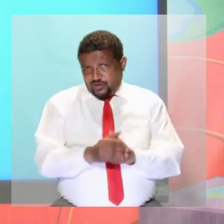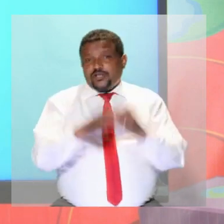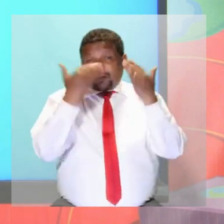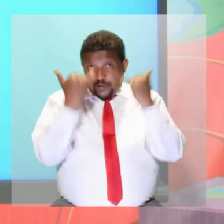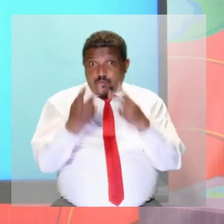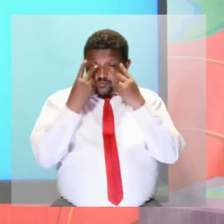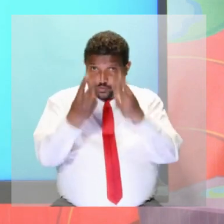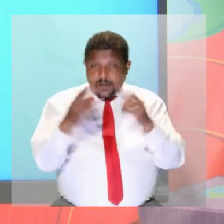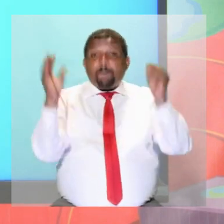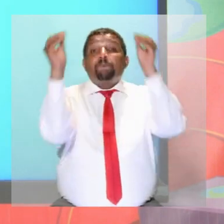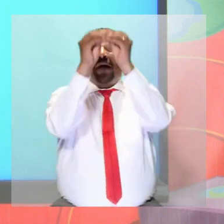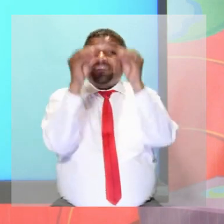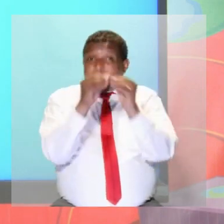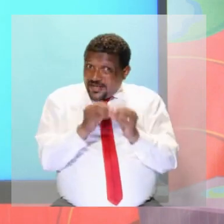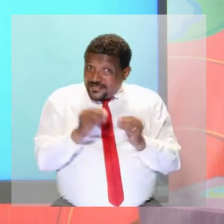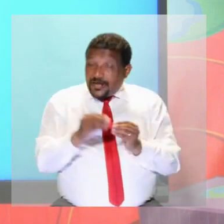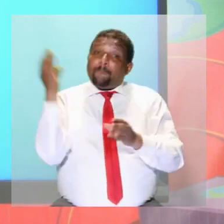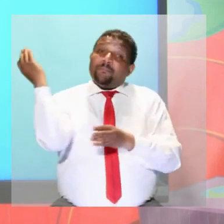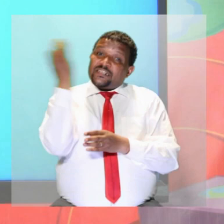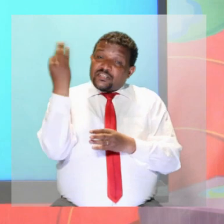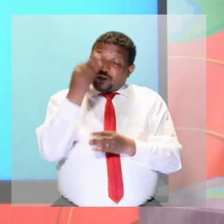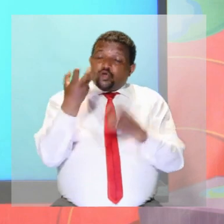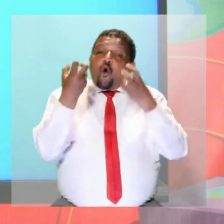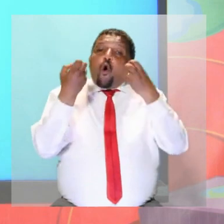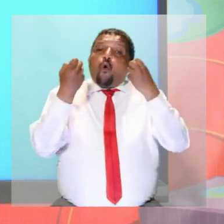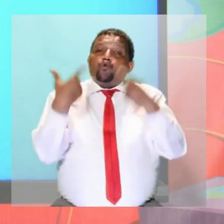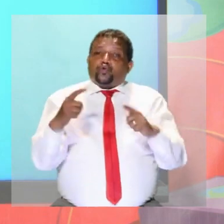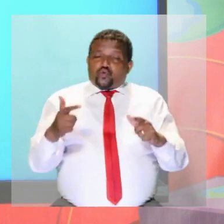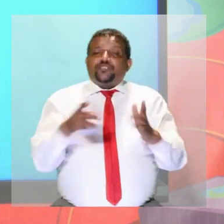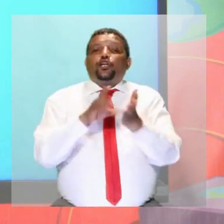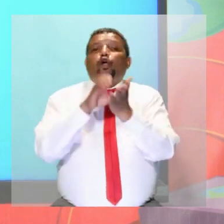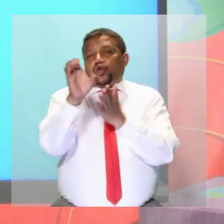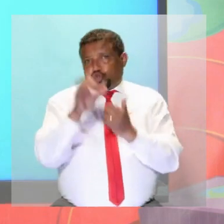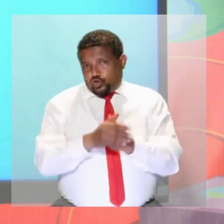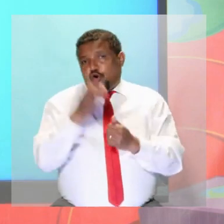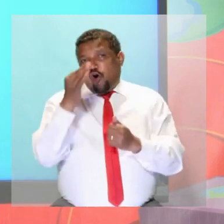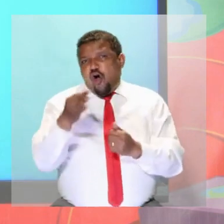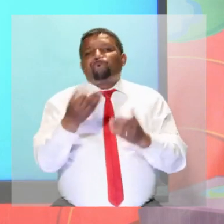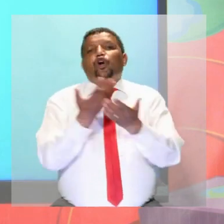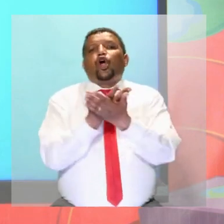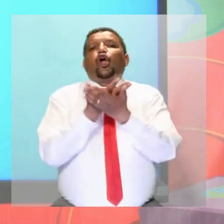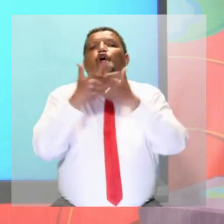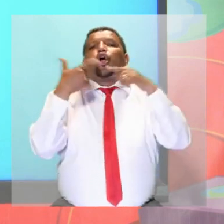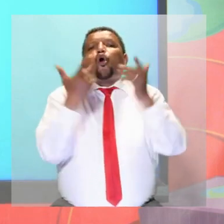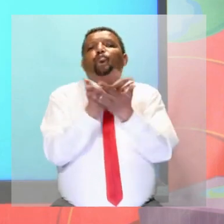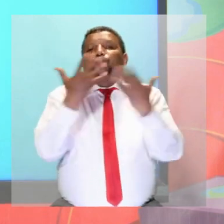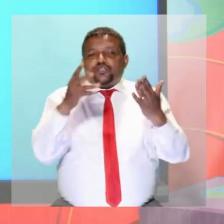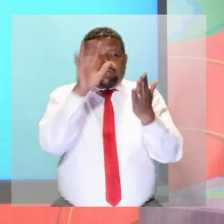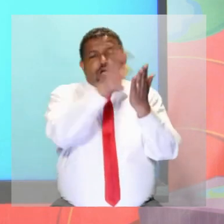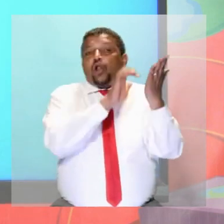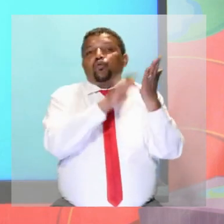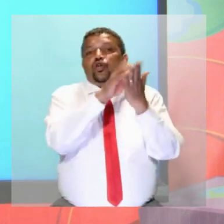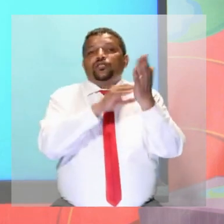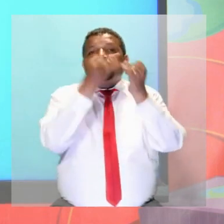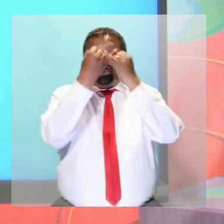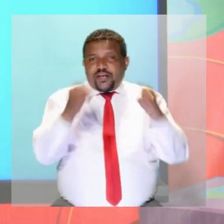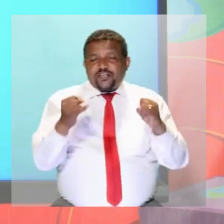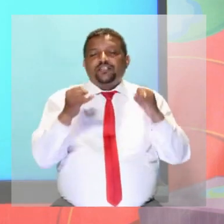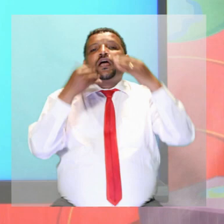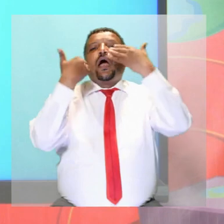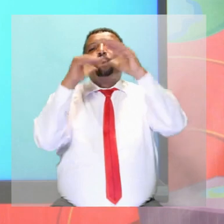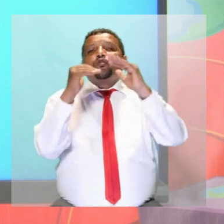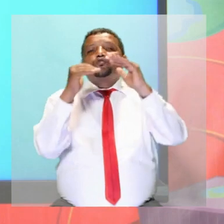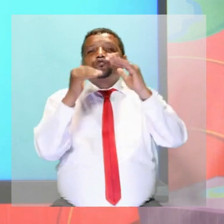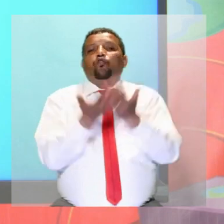Now let's see the mathematical presentation of the opportunity cost. The opportunity cost of a commodity is calculated by dividing the amount of